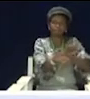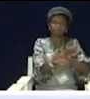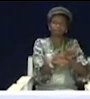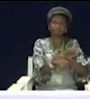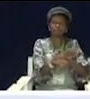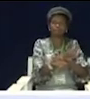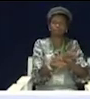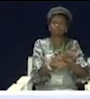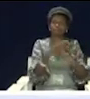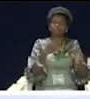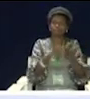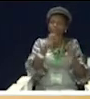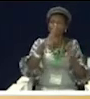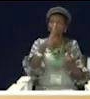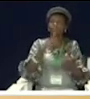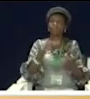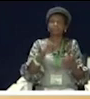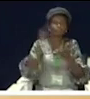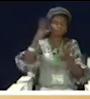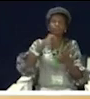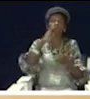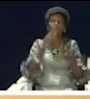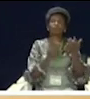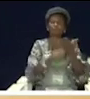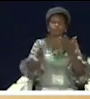And it won't be Holy Ghost fire.